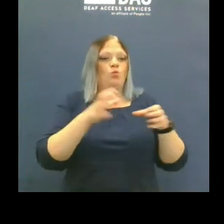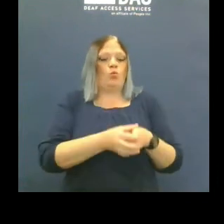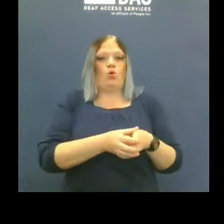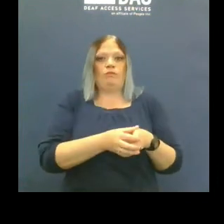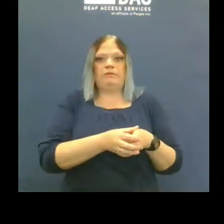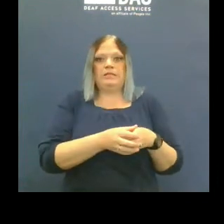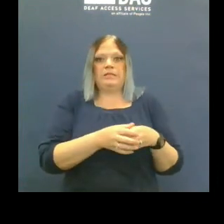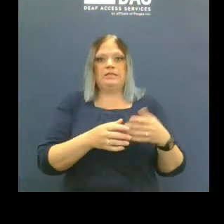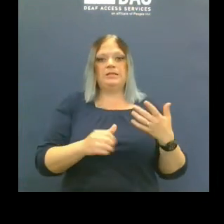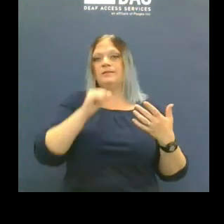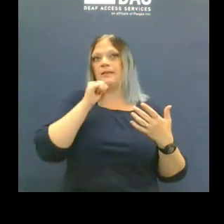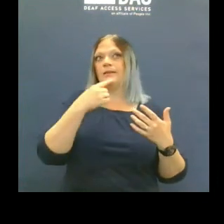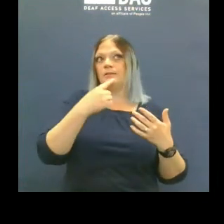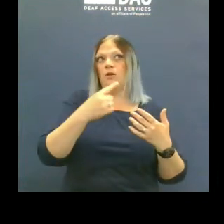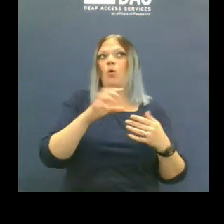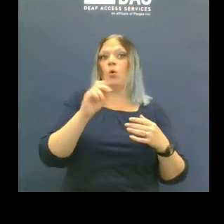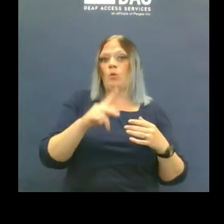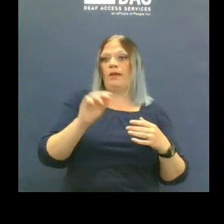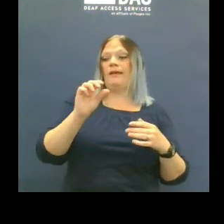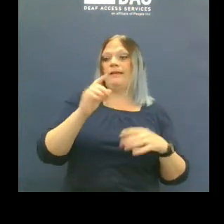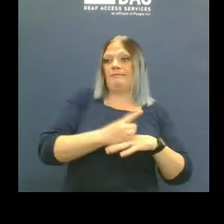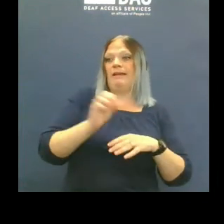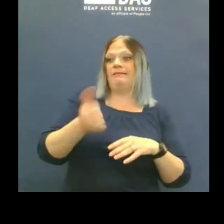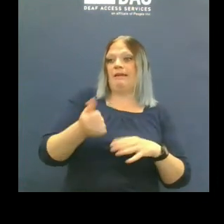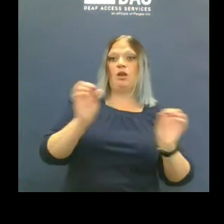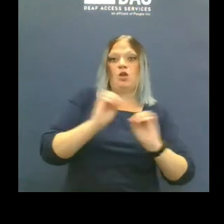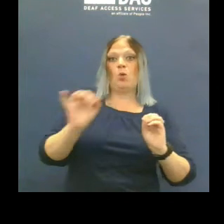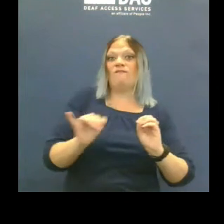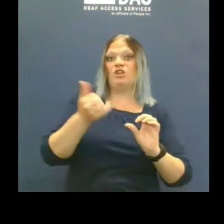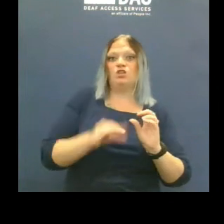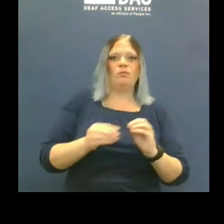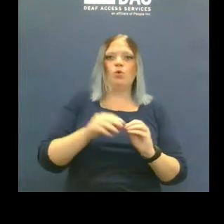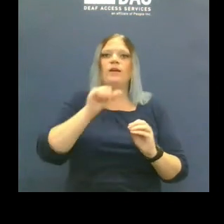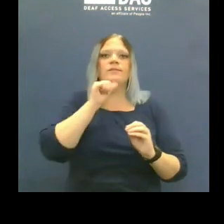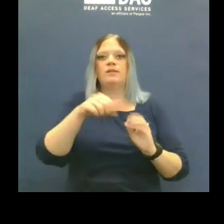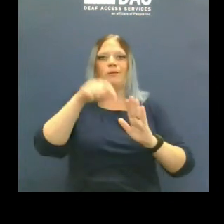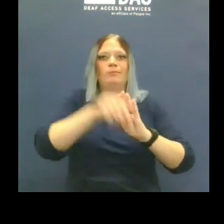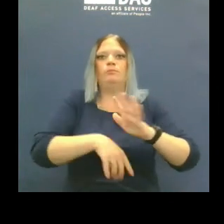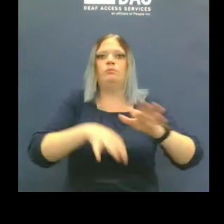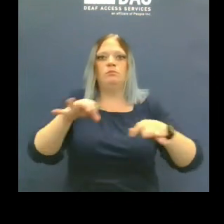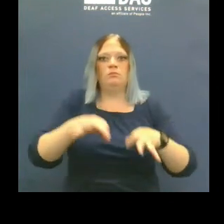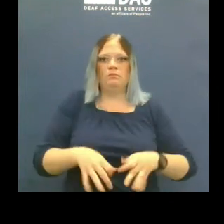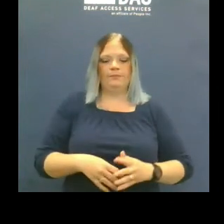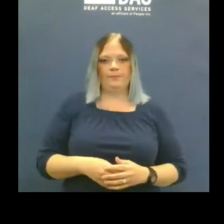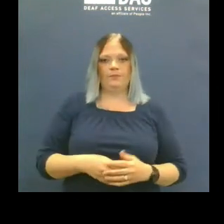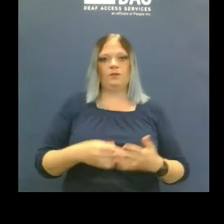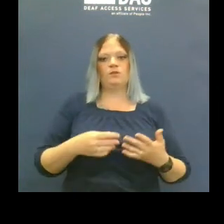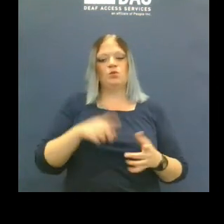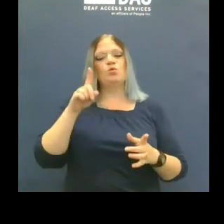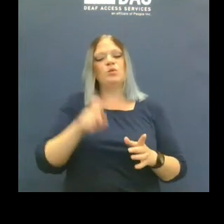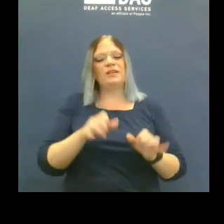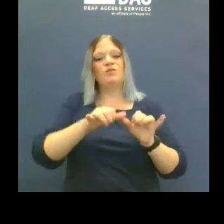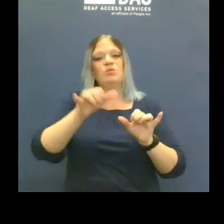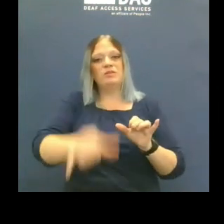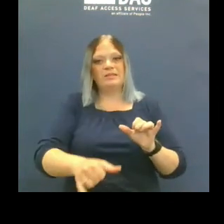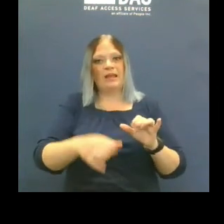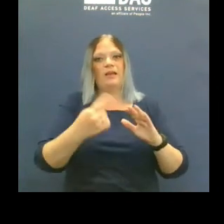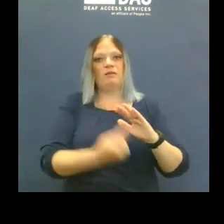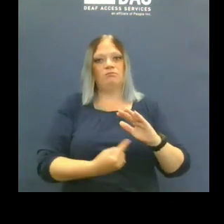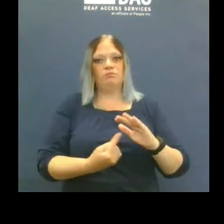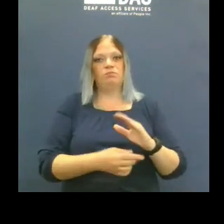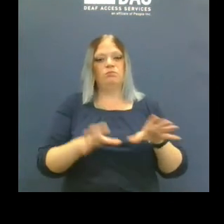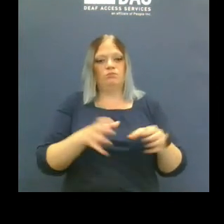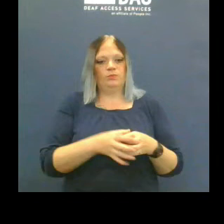quarantine. It won't say in day 10 that you might not be infected. So we really need all those individuals to stay in quarantine for